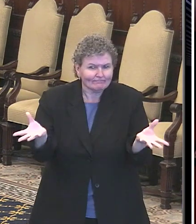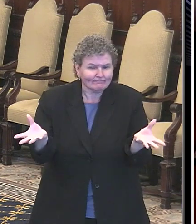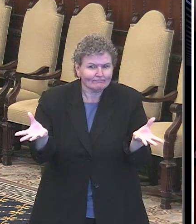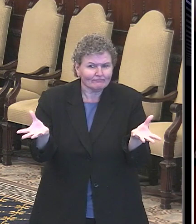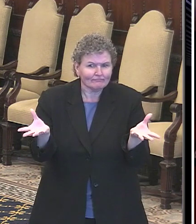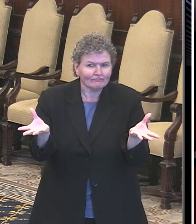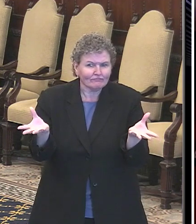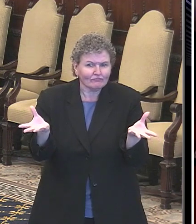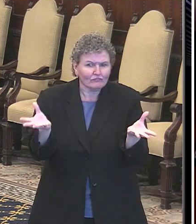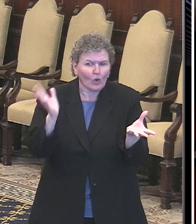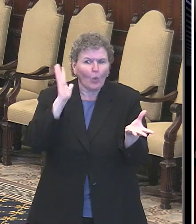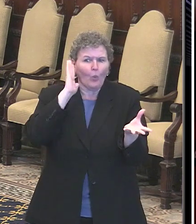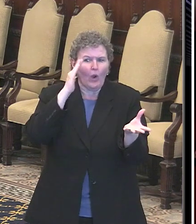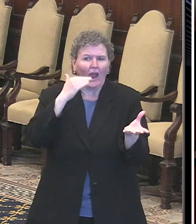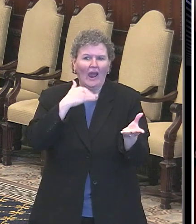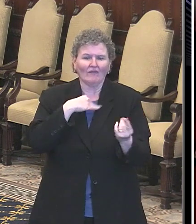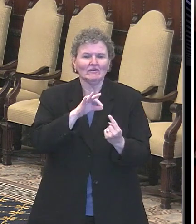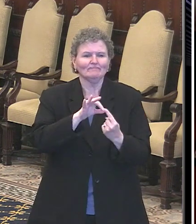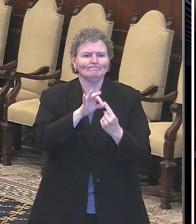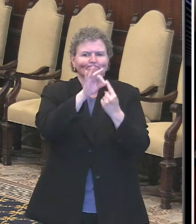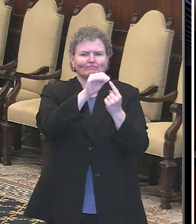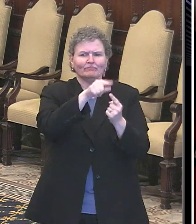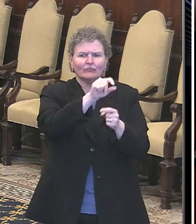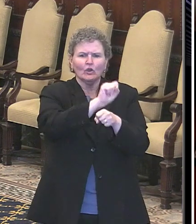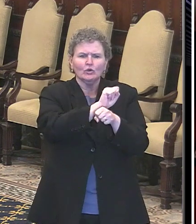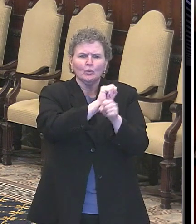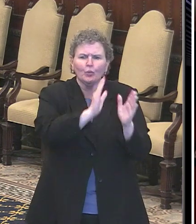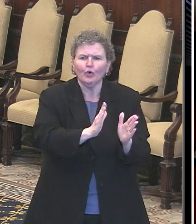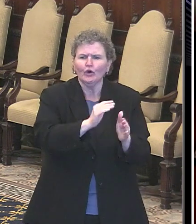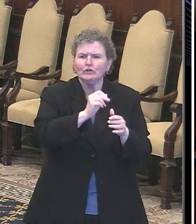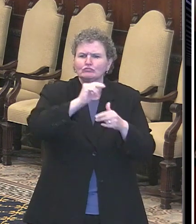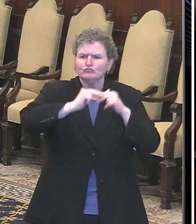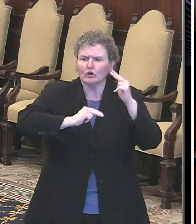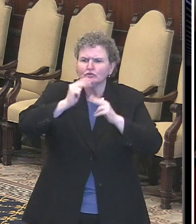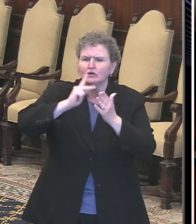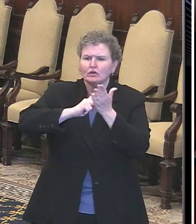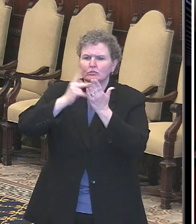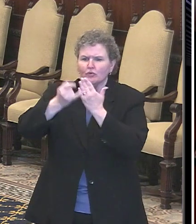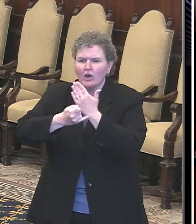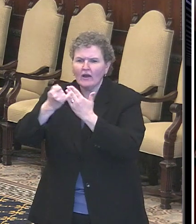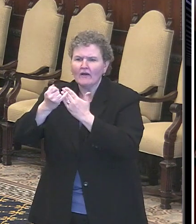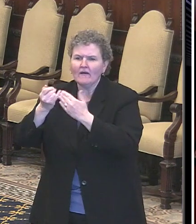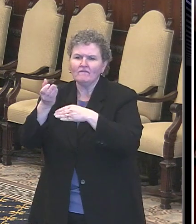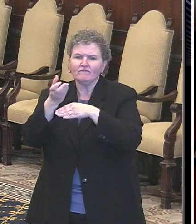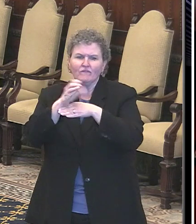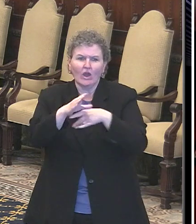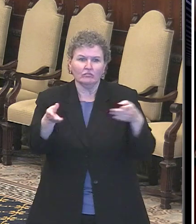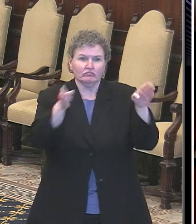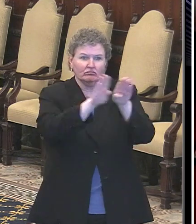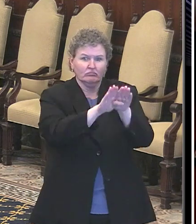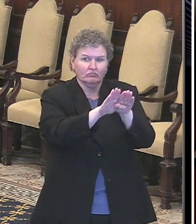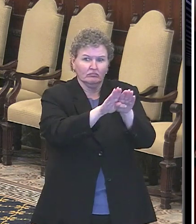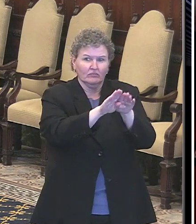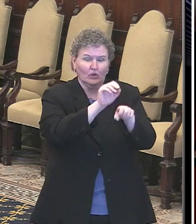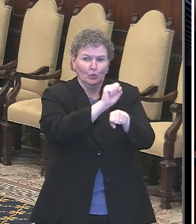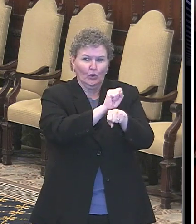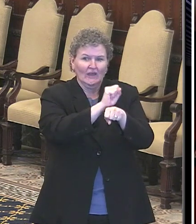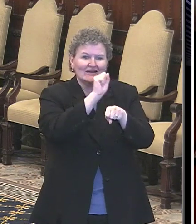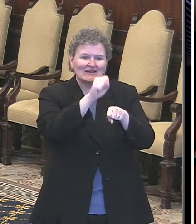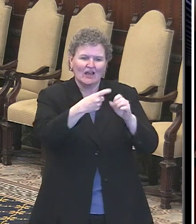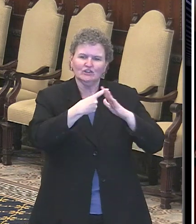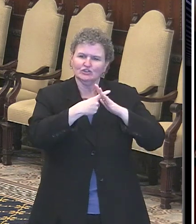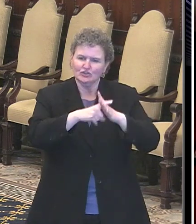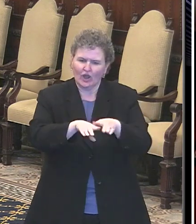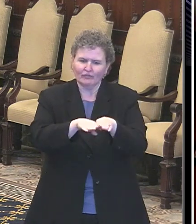exceptions, construction projects that were subject to the state shutdown order on March 20th will be allowed to resume on this